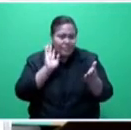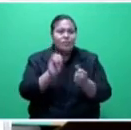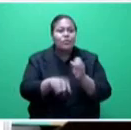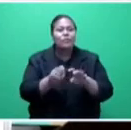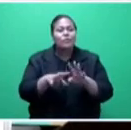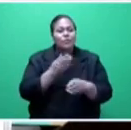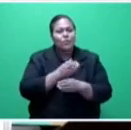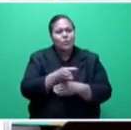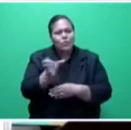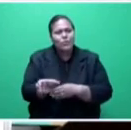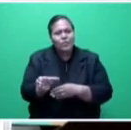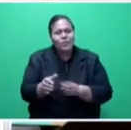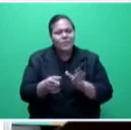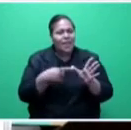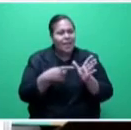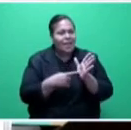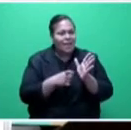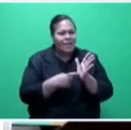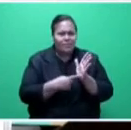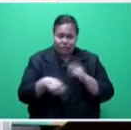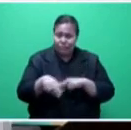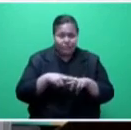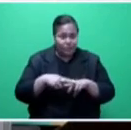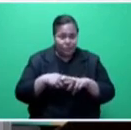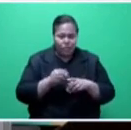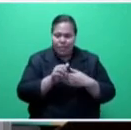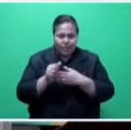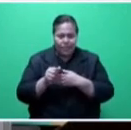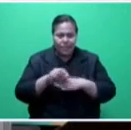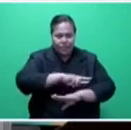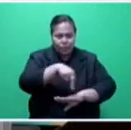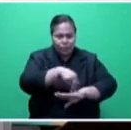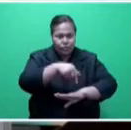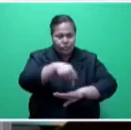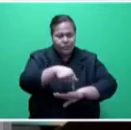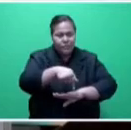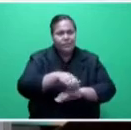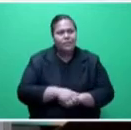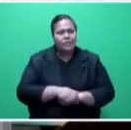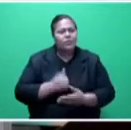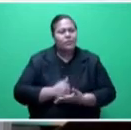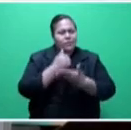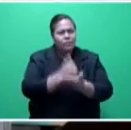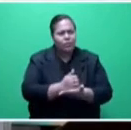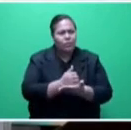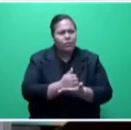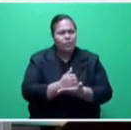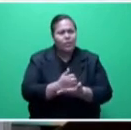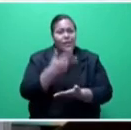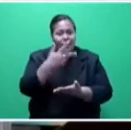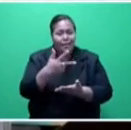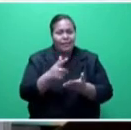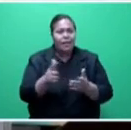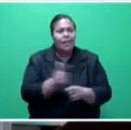rights. Fiji is leading the way in the regions, as we've also heard, in its support of all 8 core labour